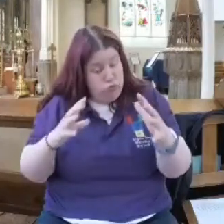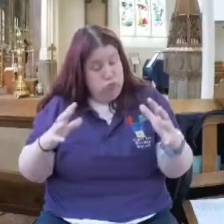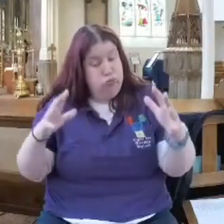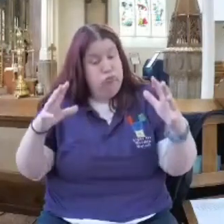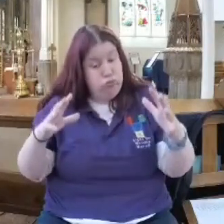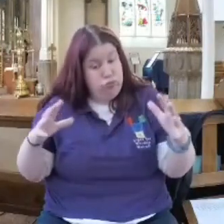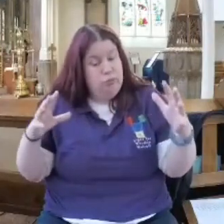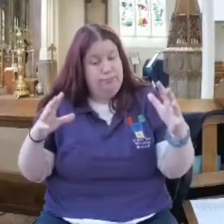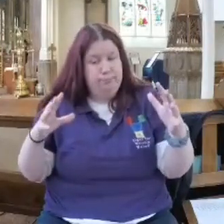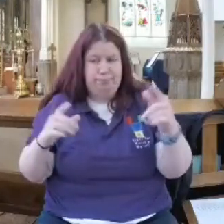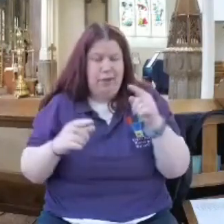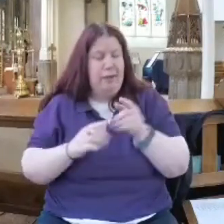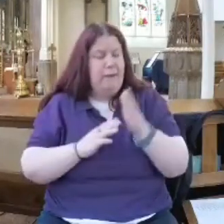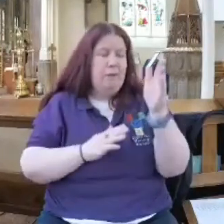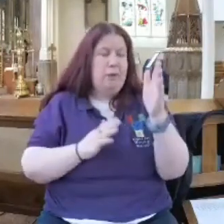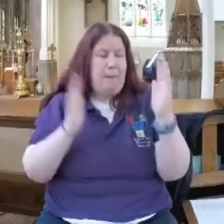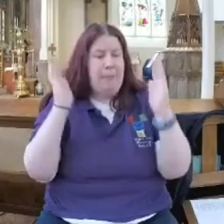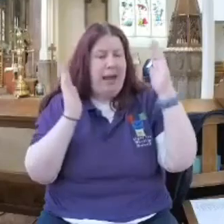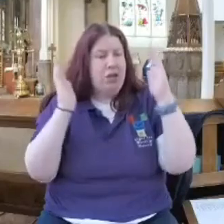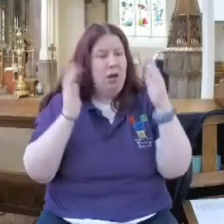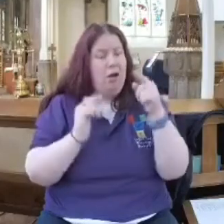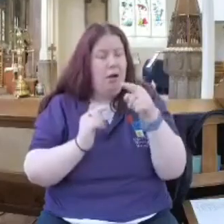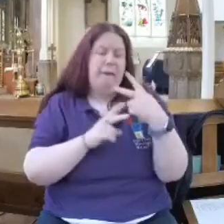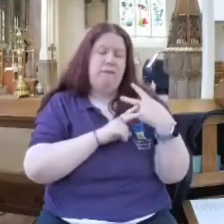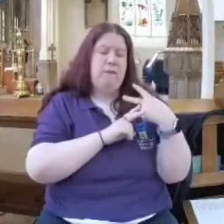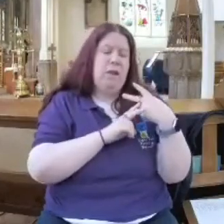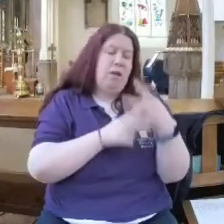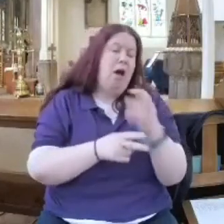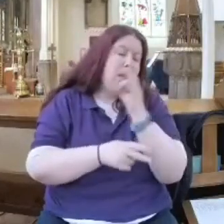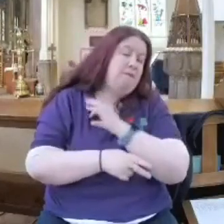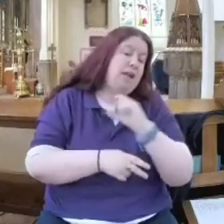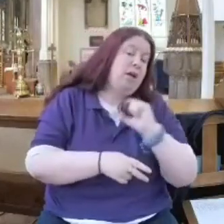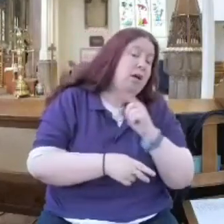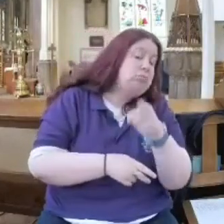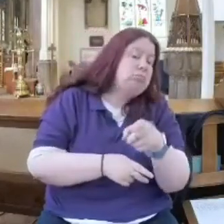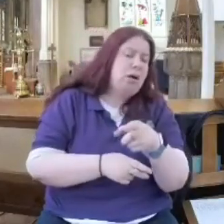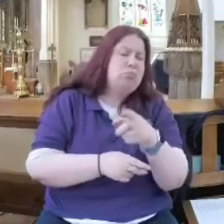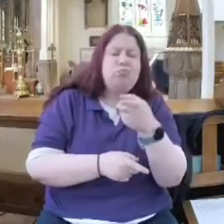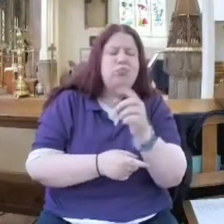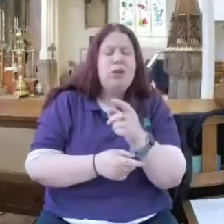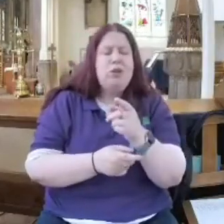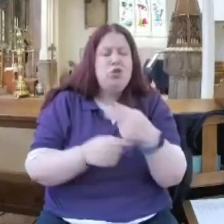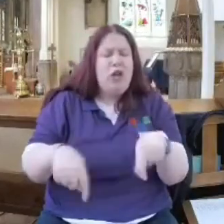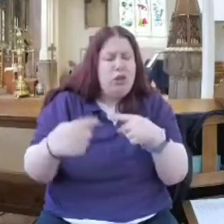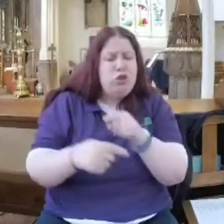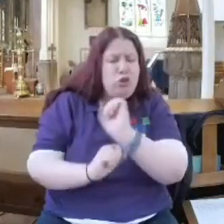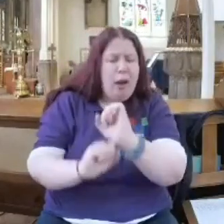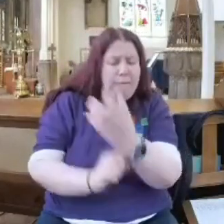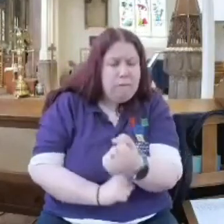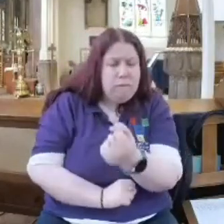When I was in Malaysia, I asked a vicar about the challenges his particular church faced. His